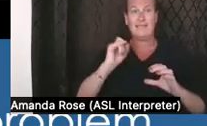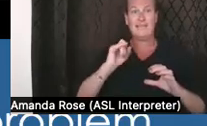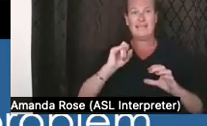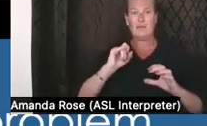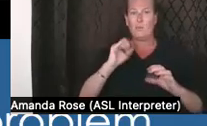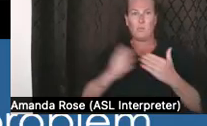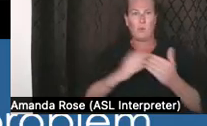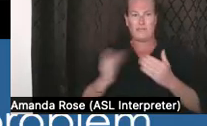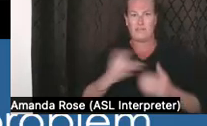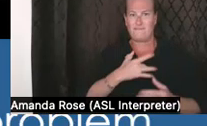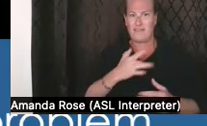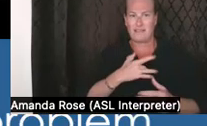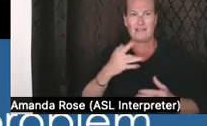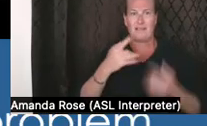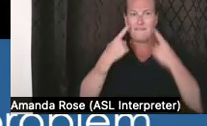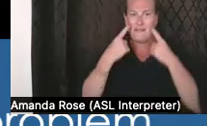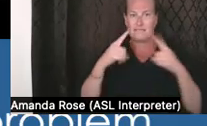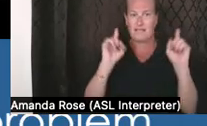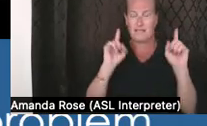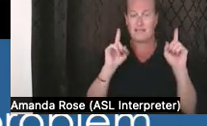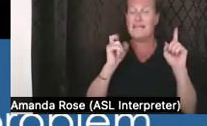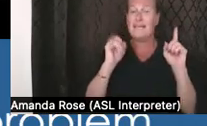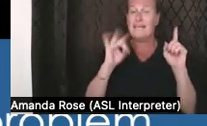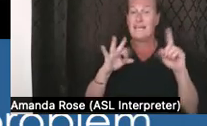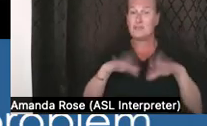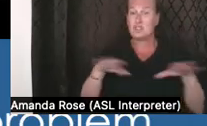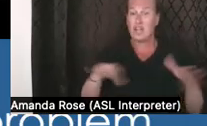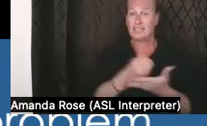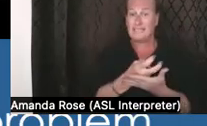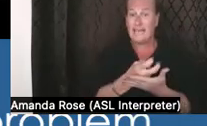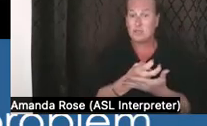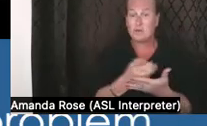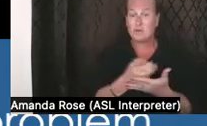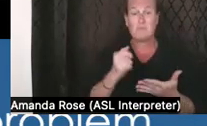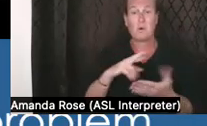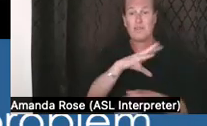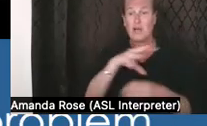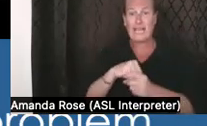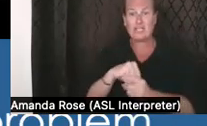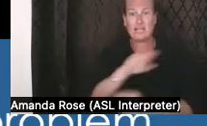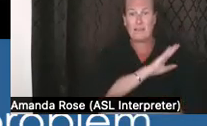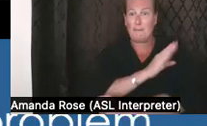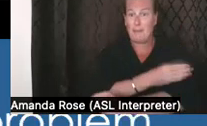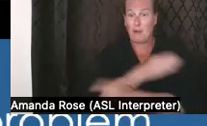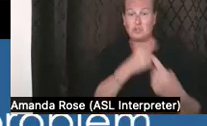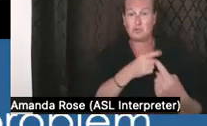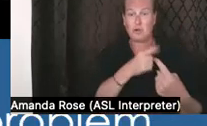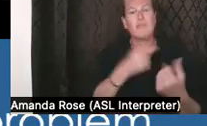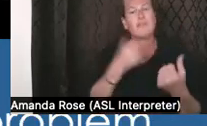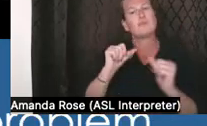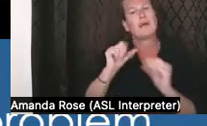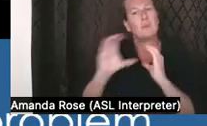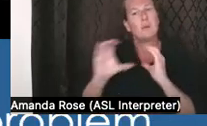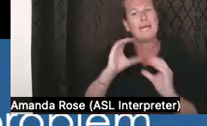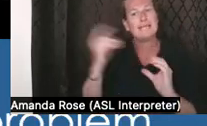Ms. Alyssa shared, if your child is having a tantrum or they're engaging in that power struggle, they're trying to communicate something to you. And our goal is to provide